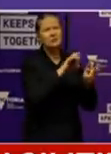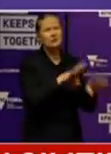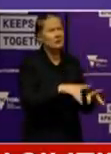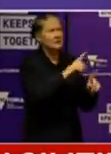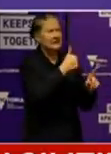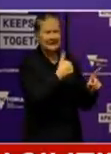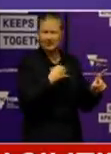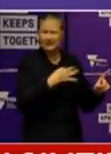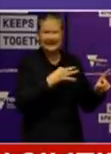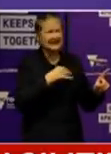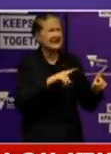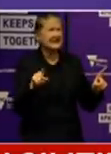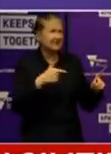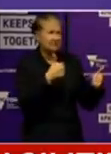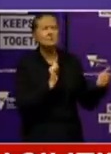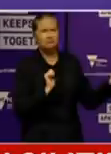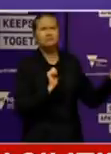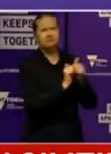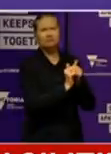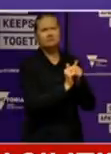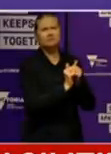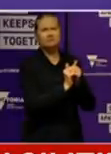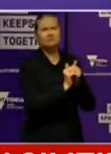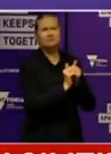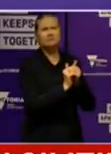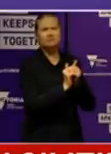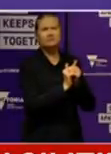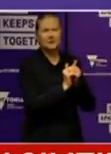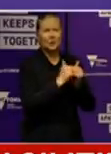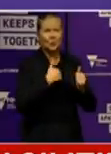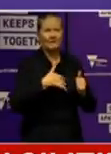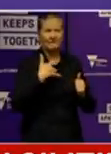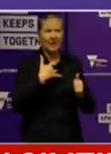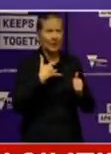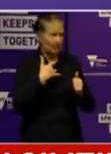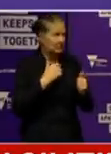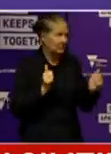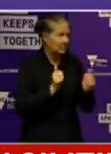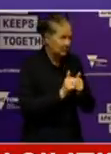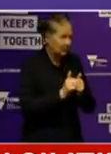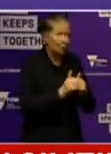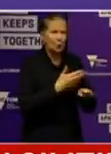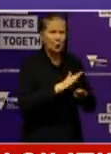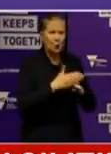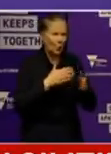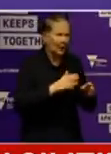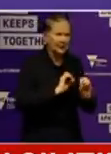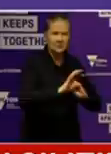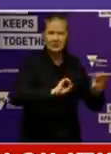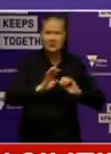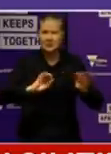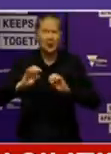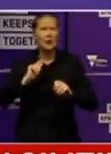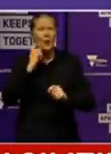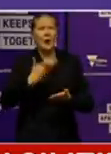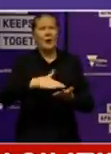We believe that these changes are going to be very important changes to the risks that